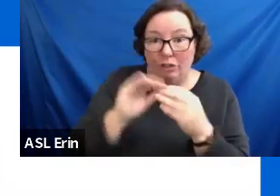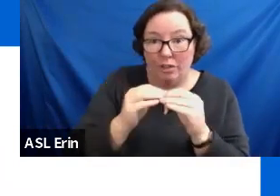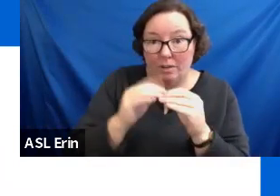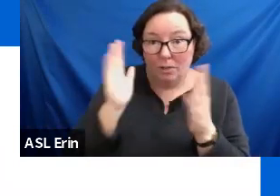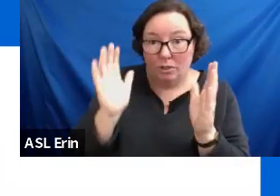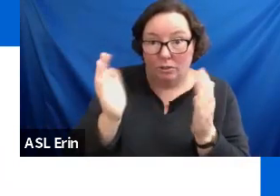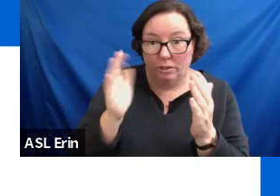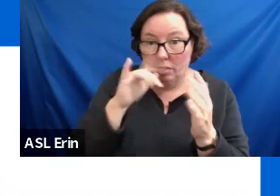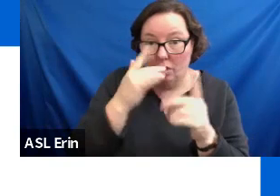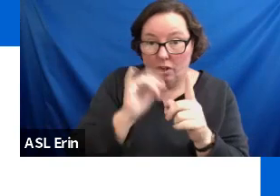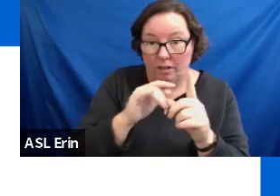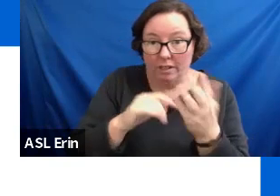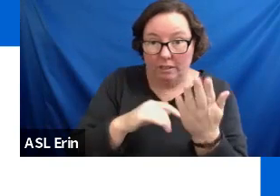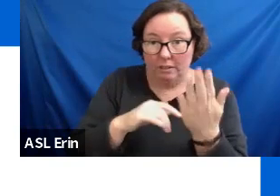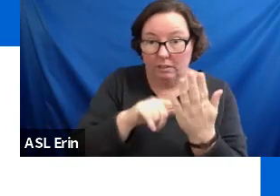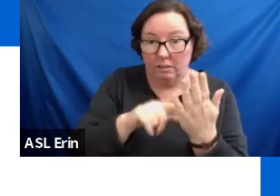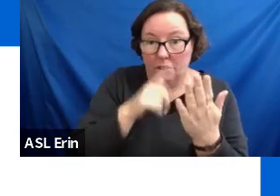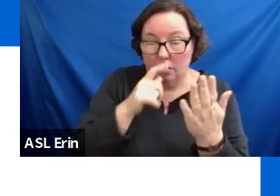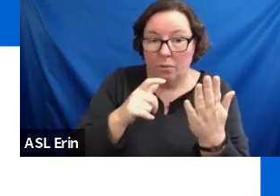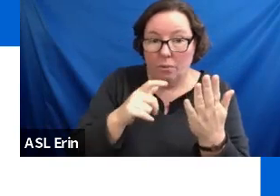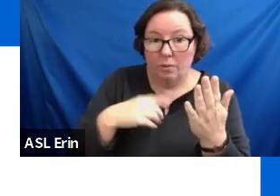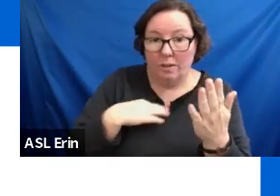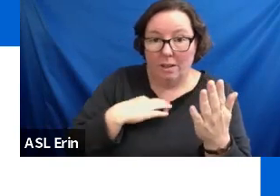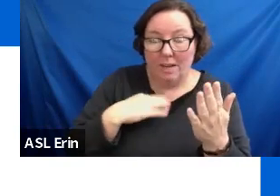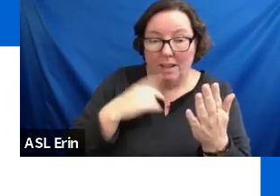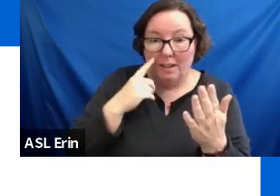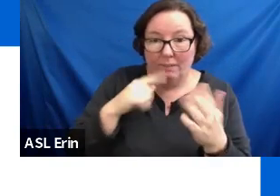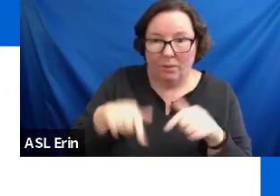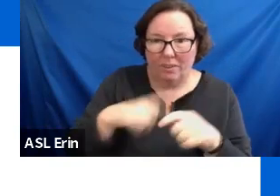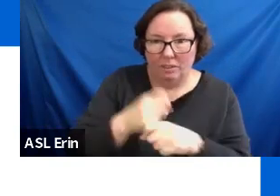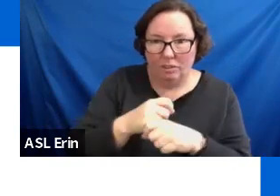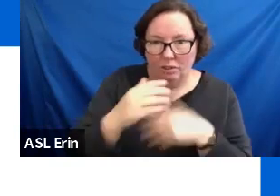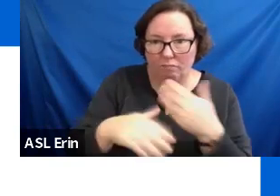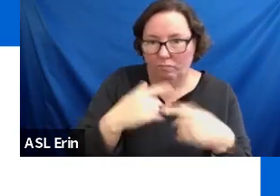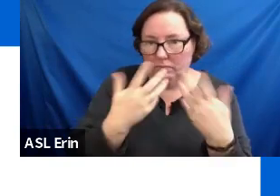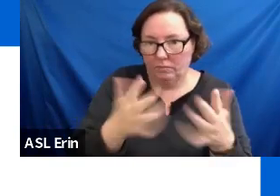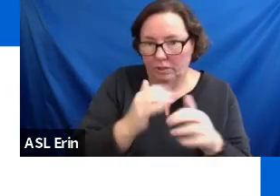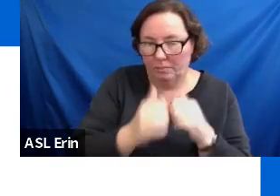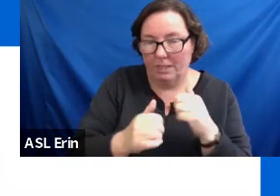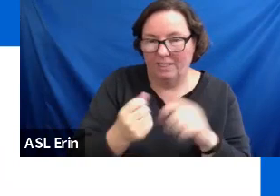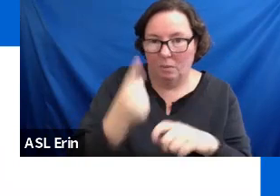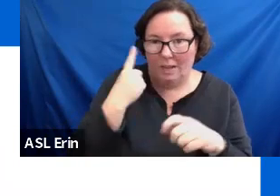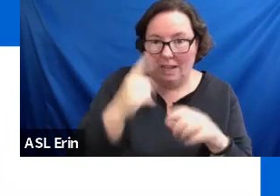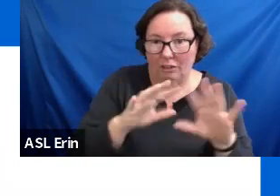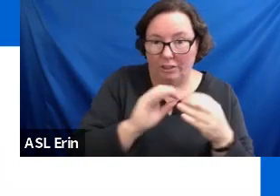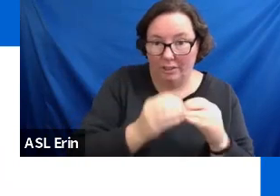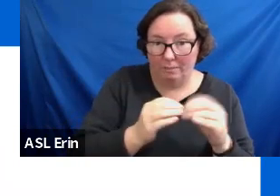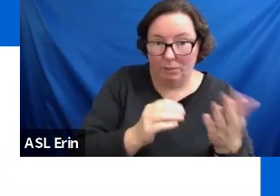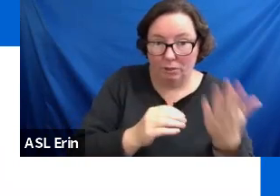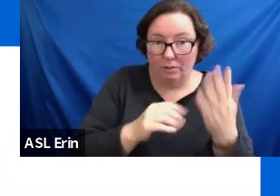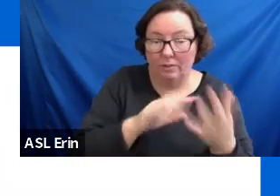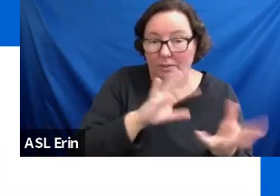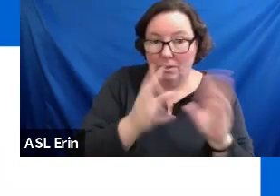would, those are the students who would have been applying to attend this school year. You'll note that there were a total